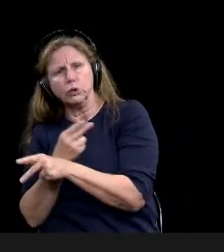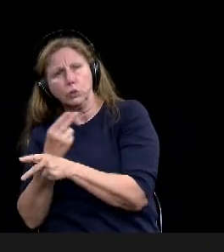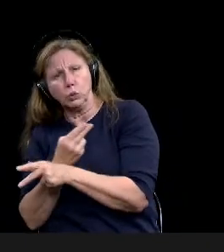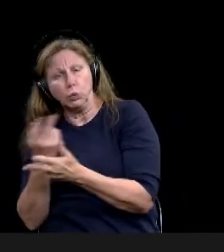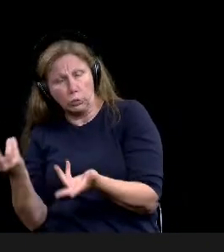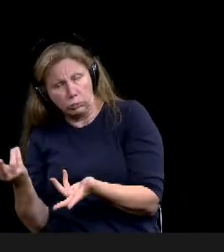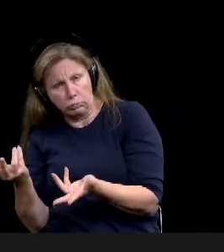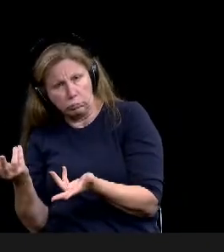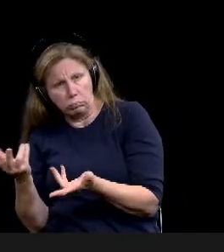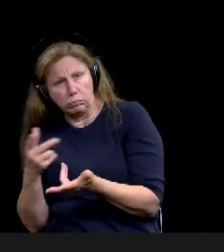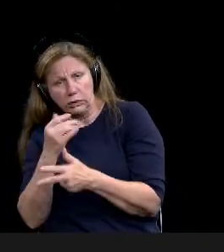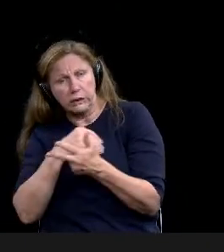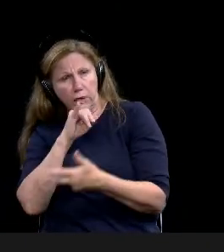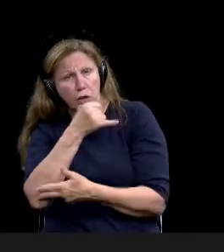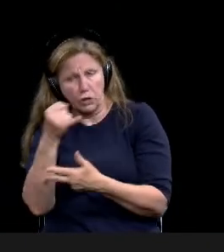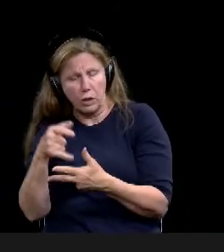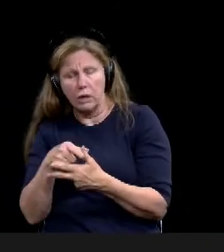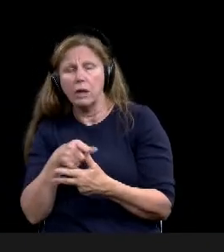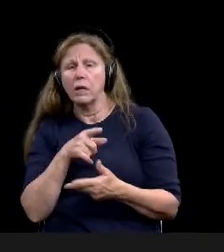updated on the CDC website